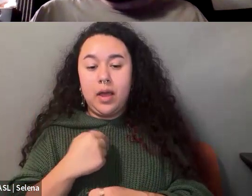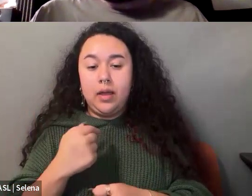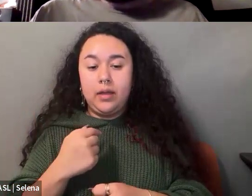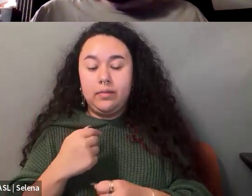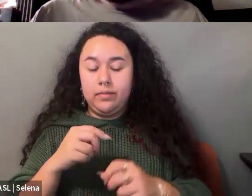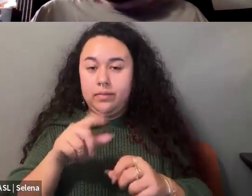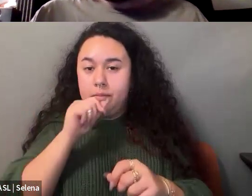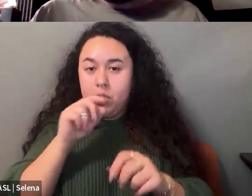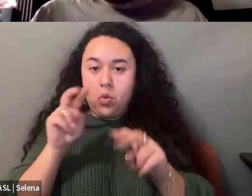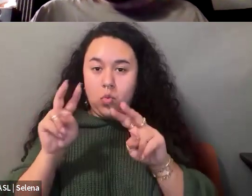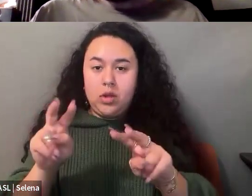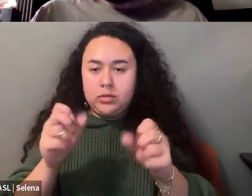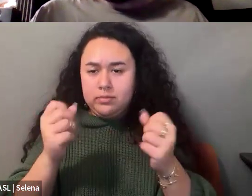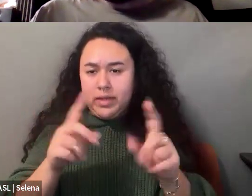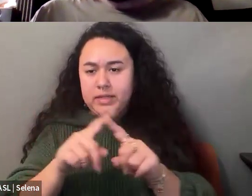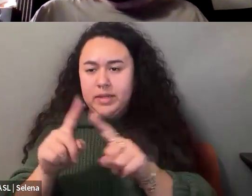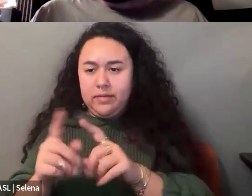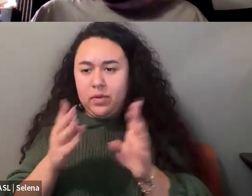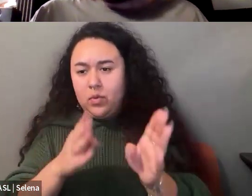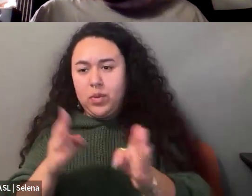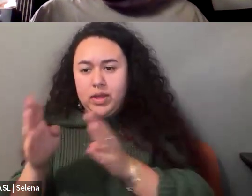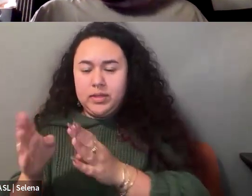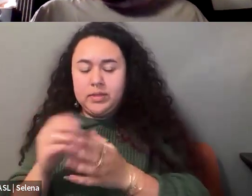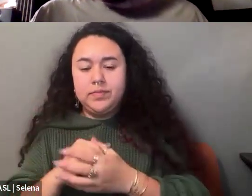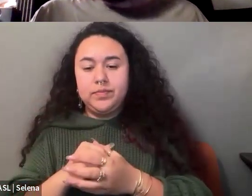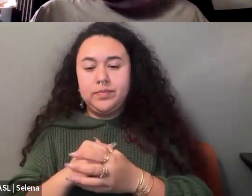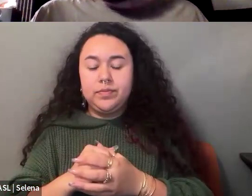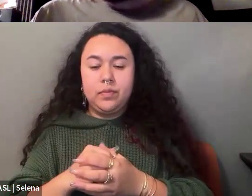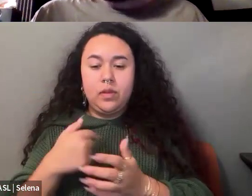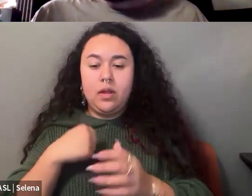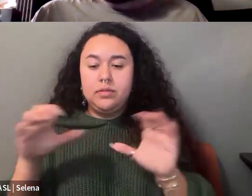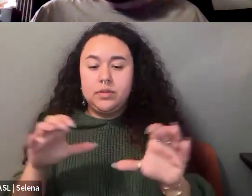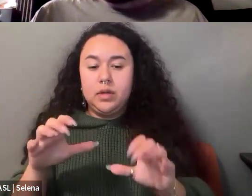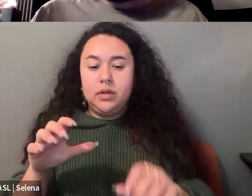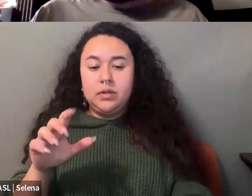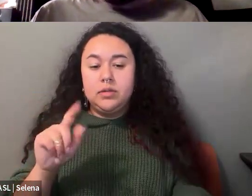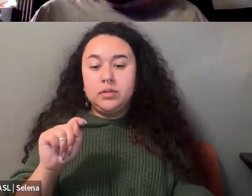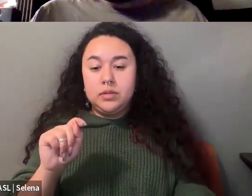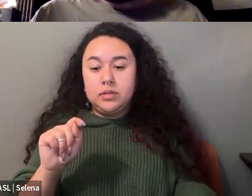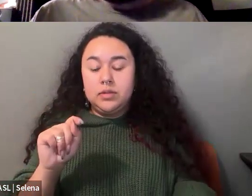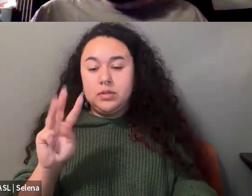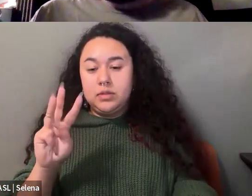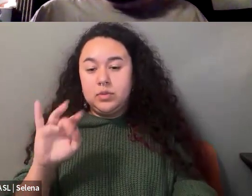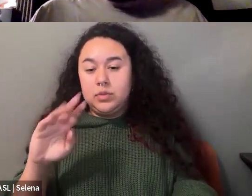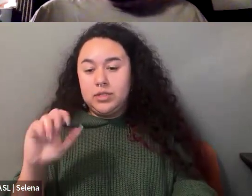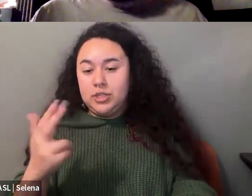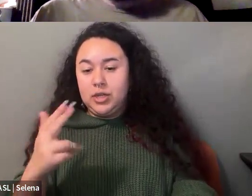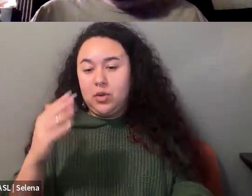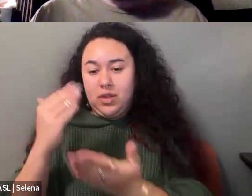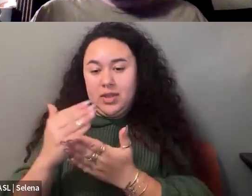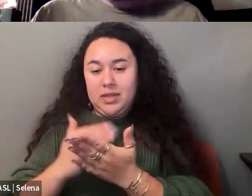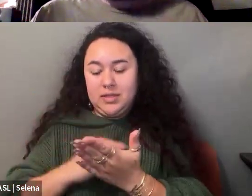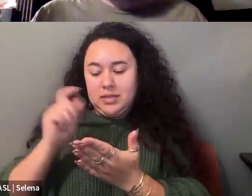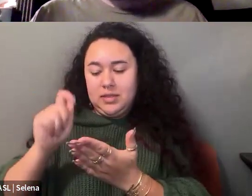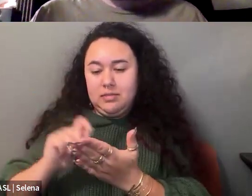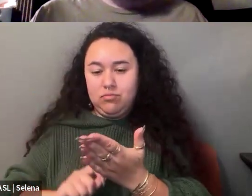birded in many different ways. I've done the twitching slash listing variety of